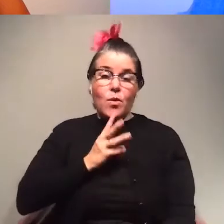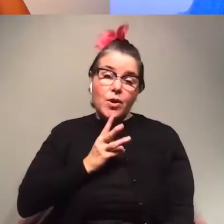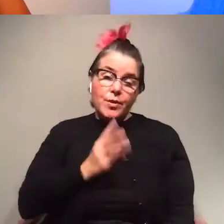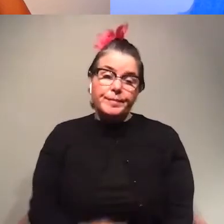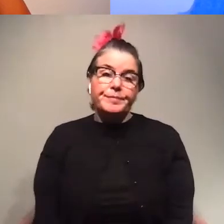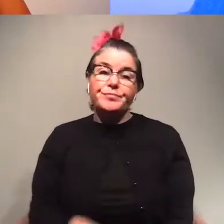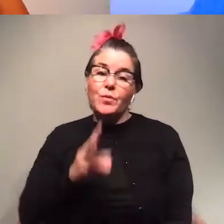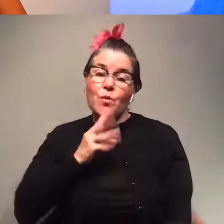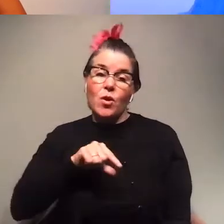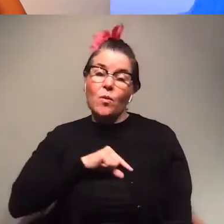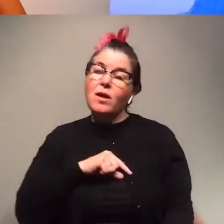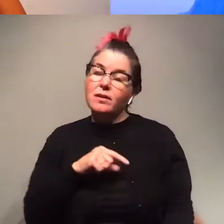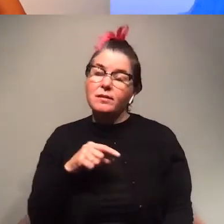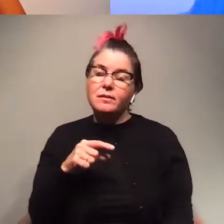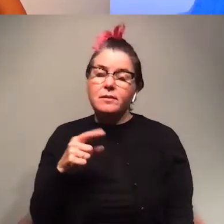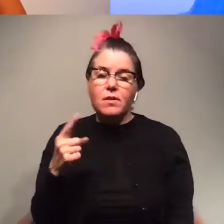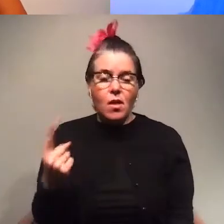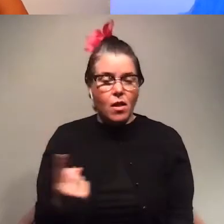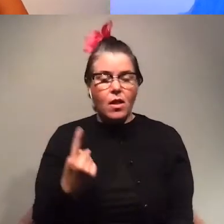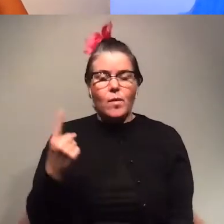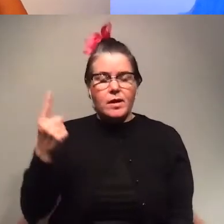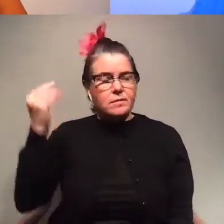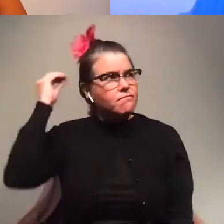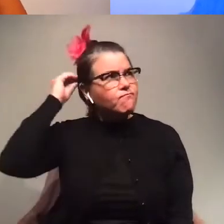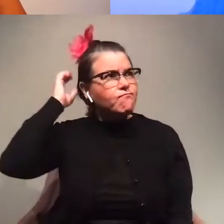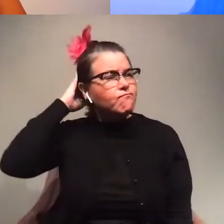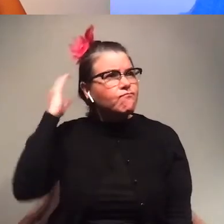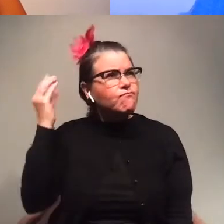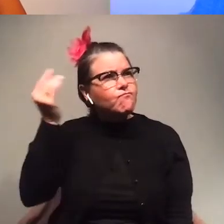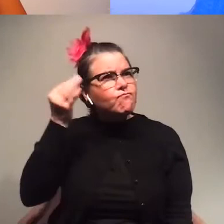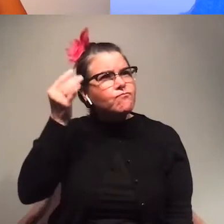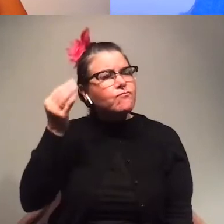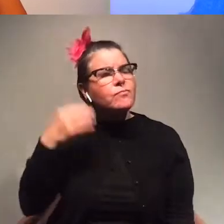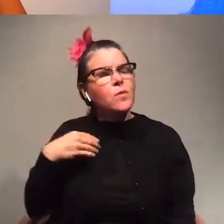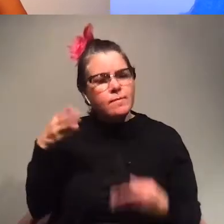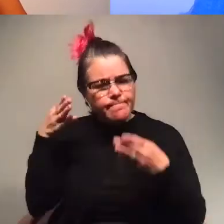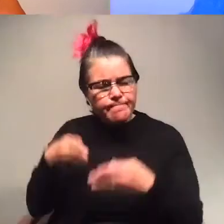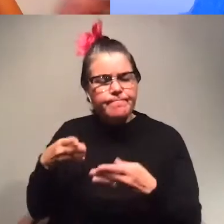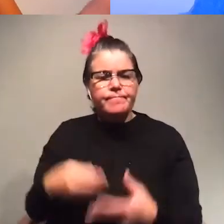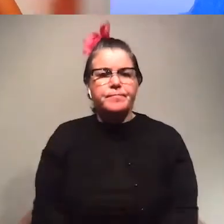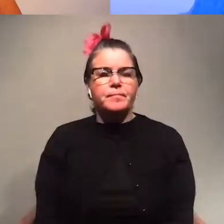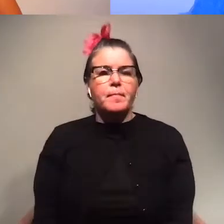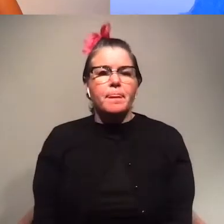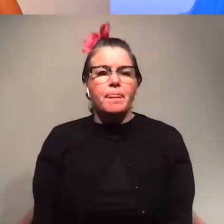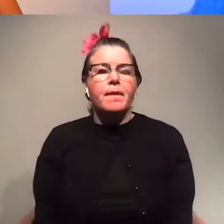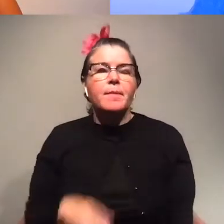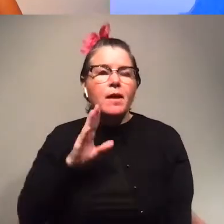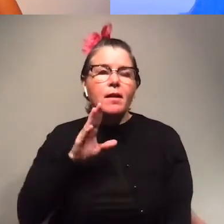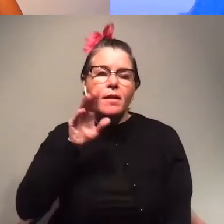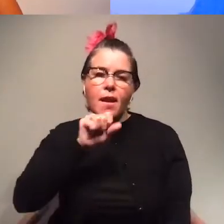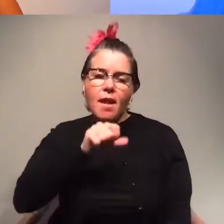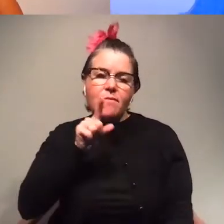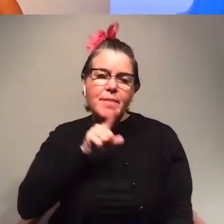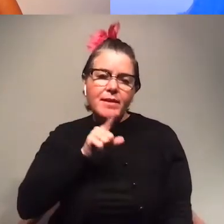water quality is something that's always been on my mind, and I don't ever want to stray from it. As much as I love plastic, it's going to be